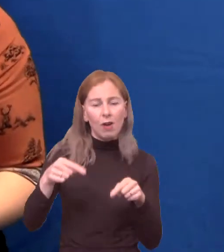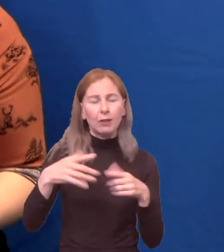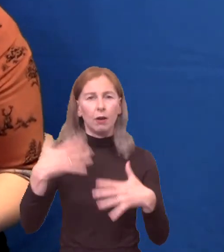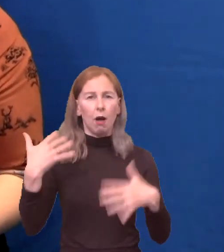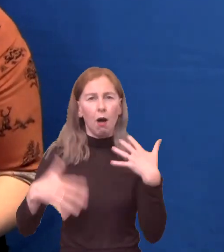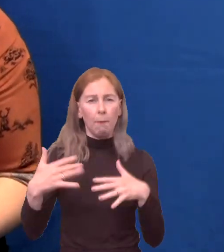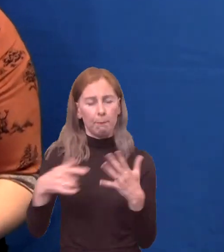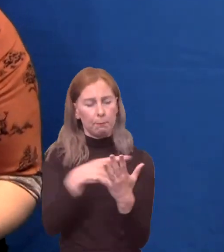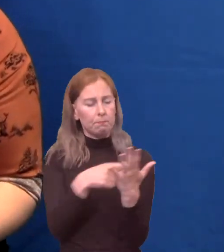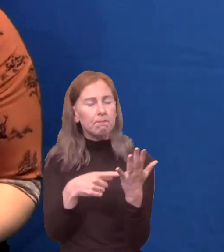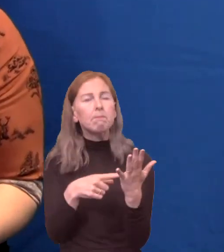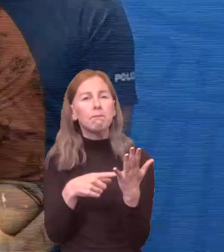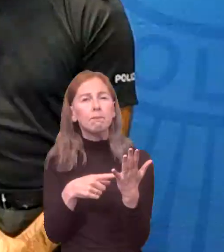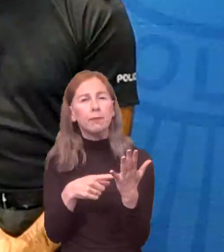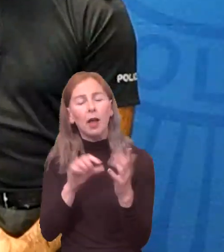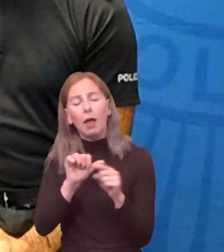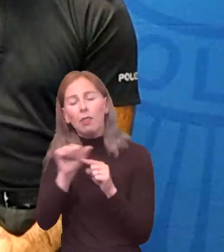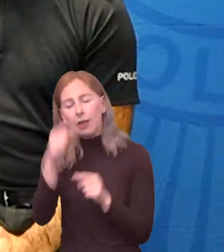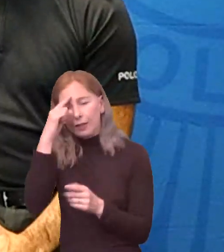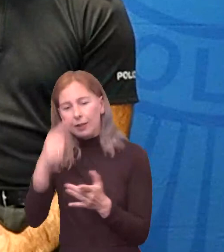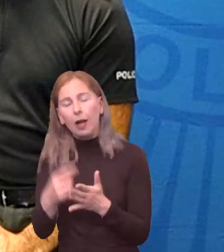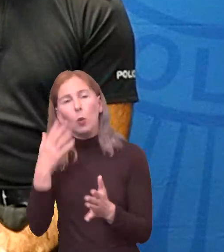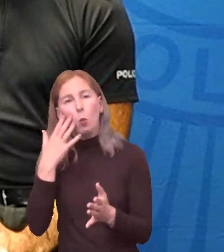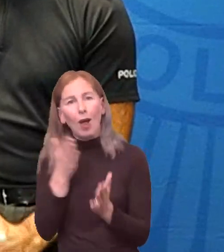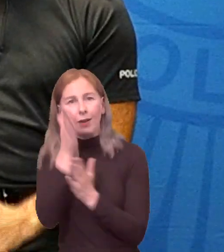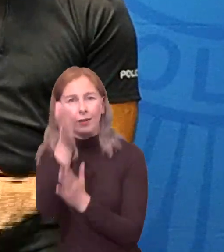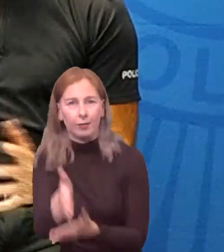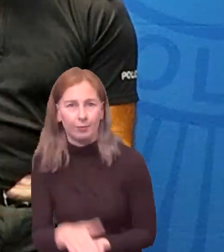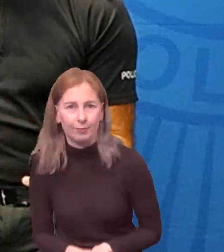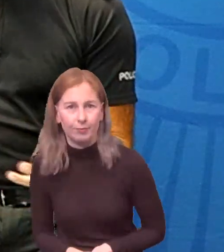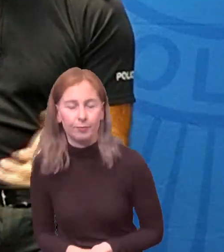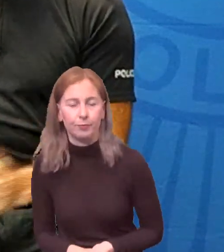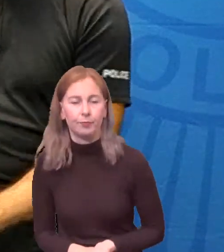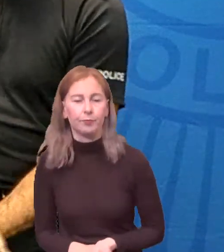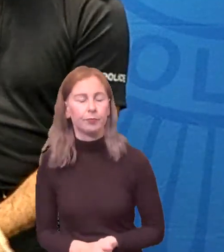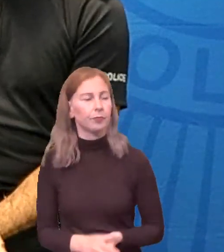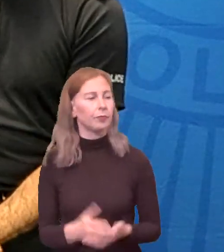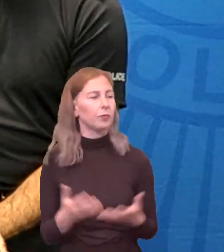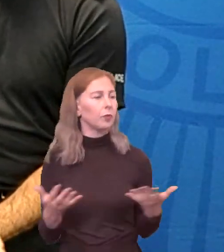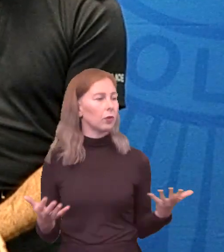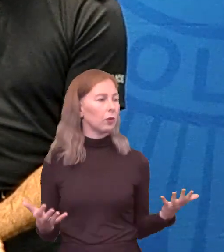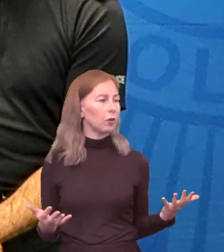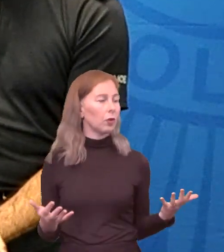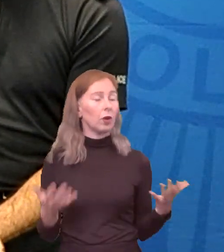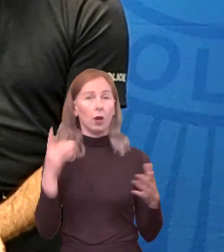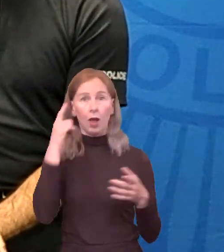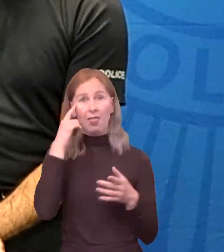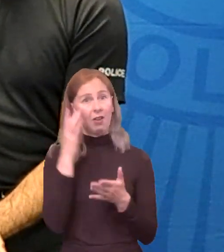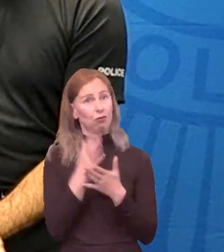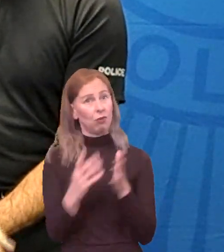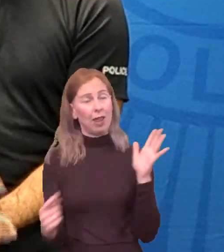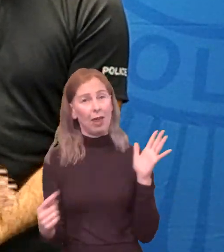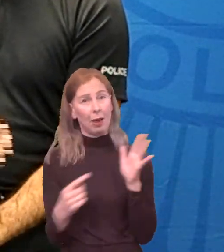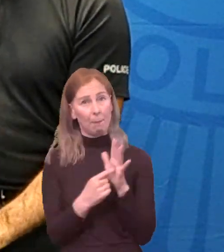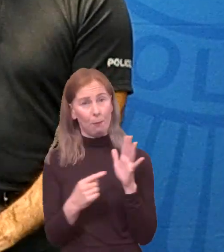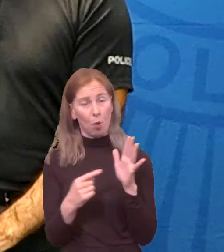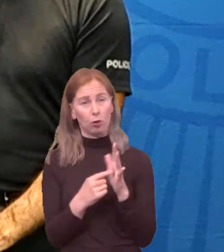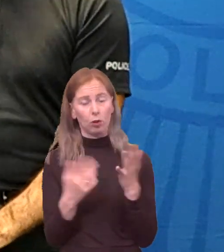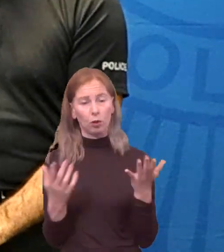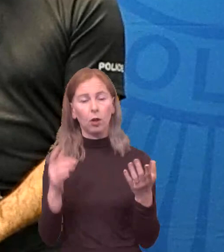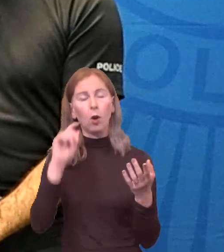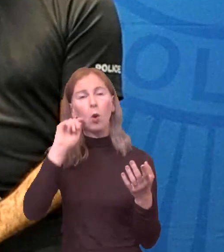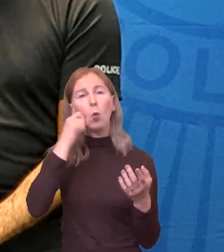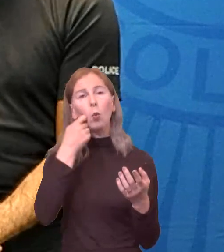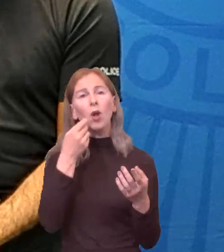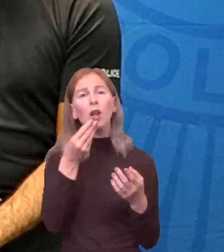and attendance? I think it's probably important to recognise that we don't